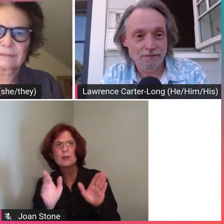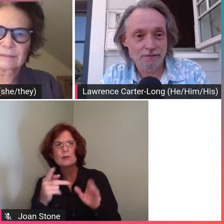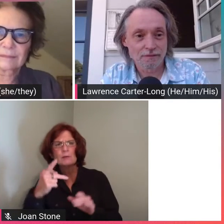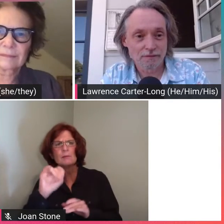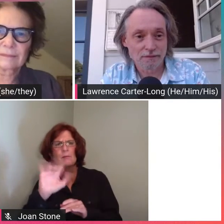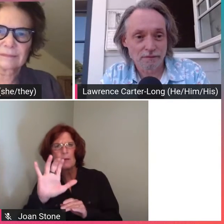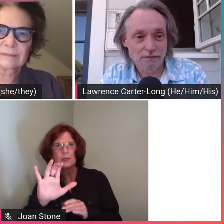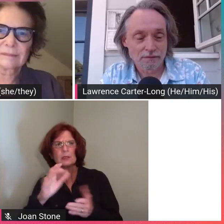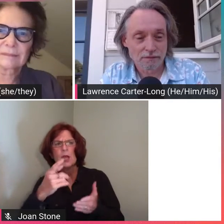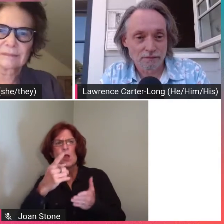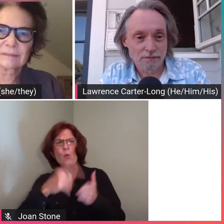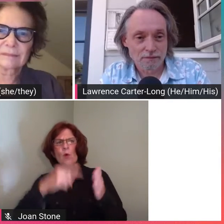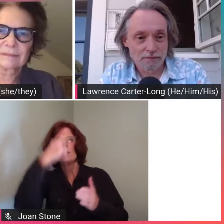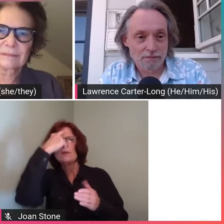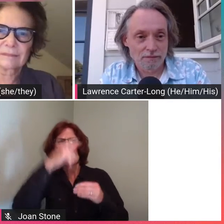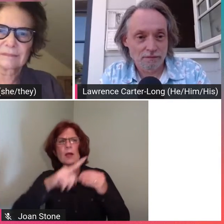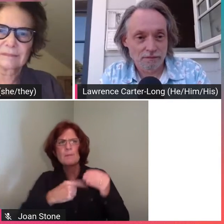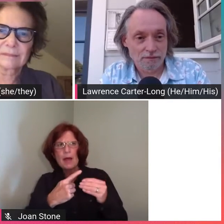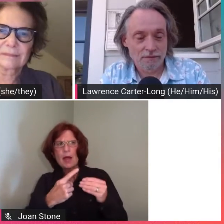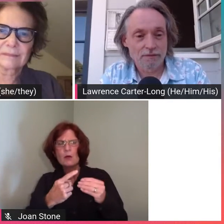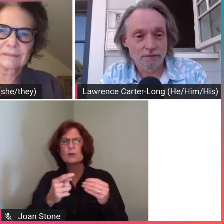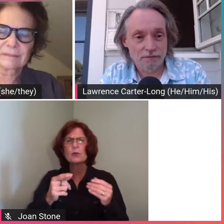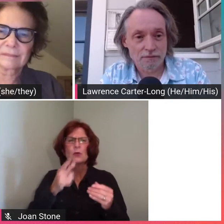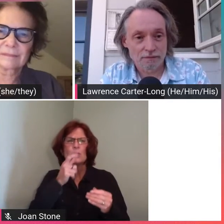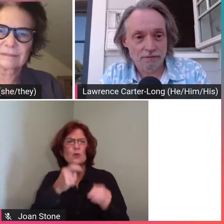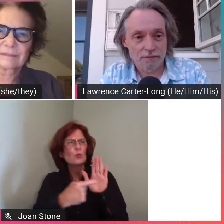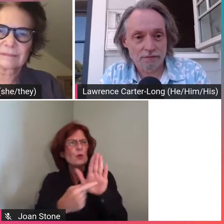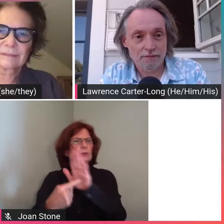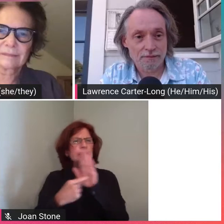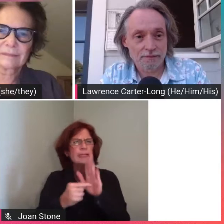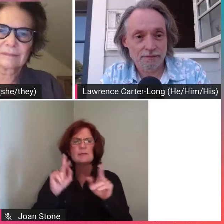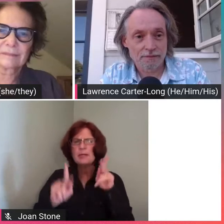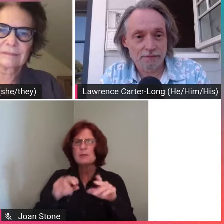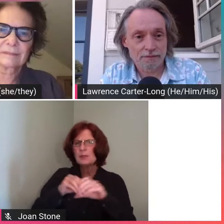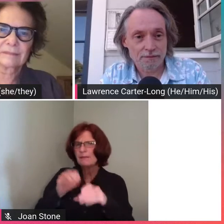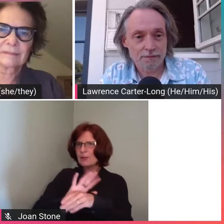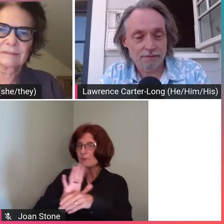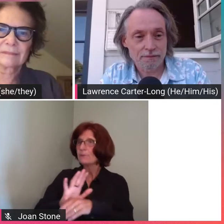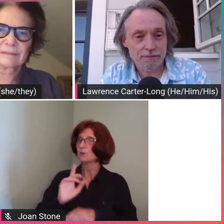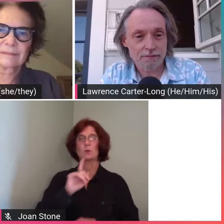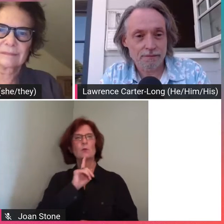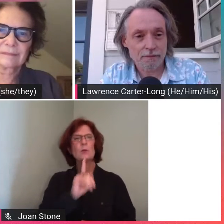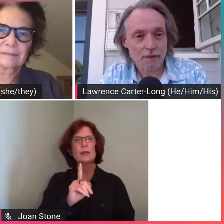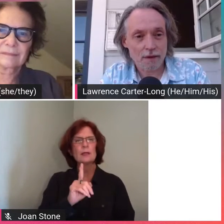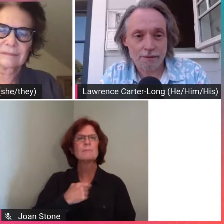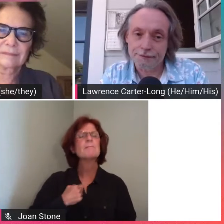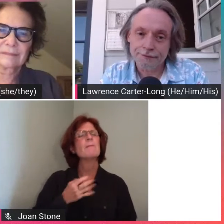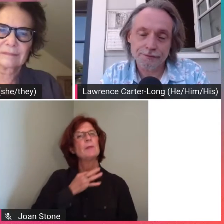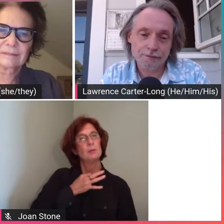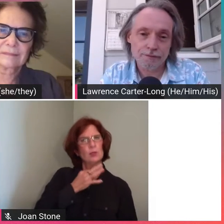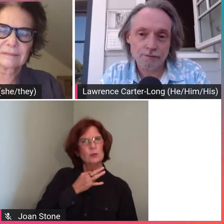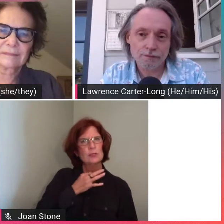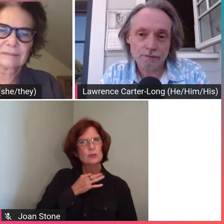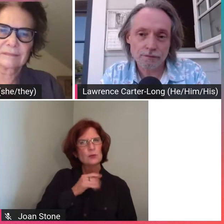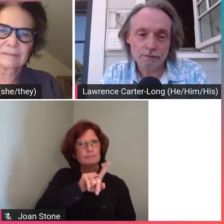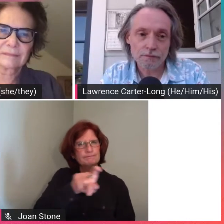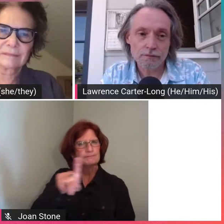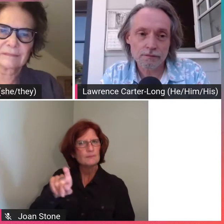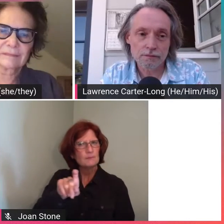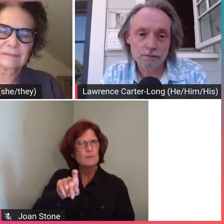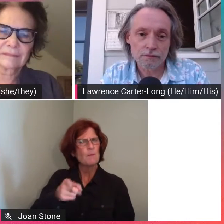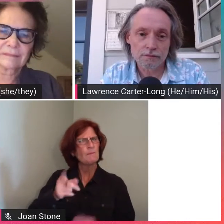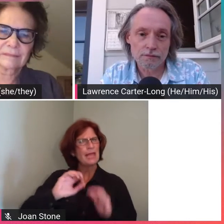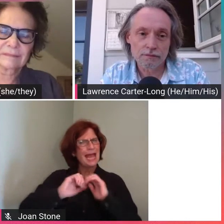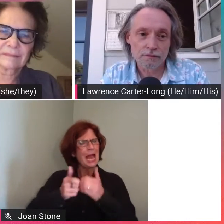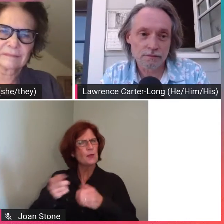we accept when it comes to representation in film. So I really am curious to know how it got started.